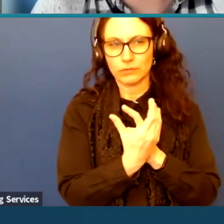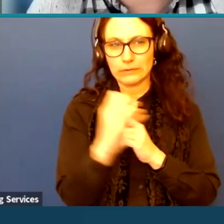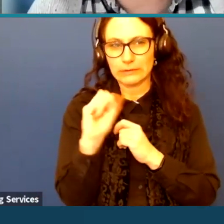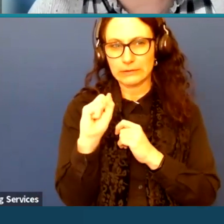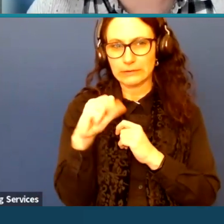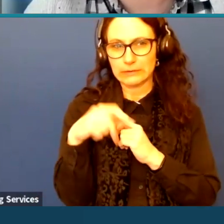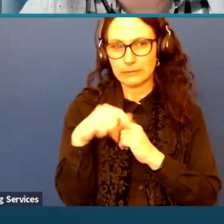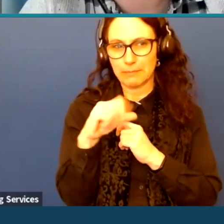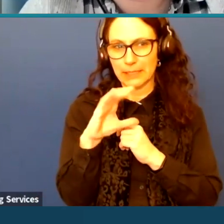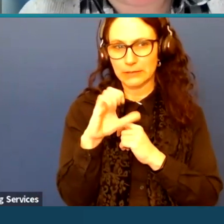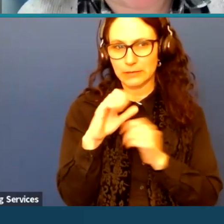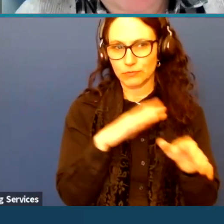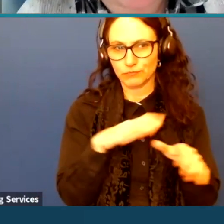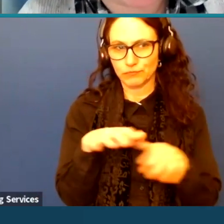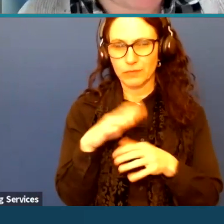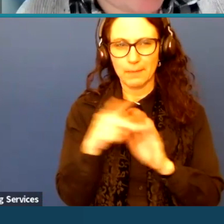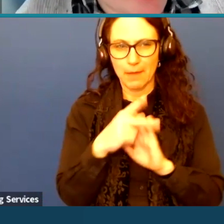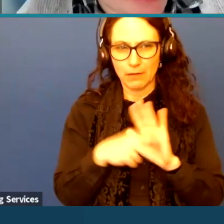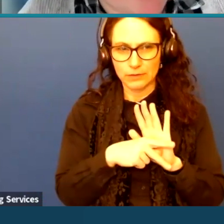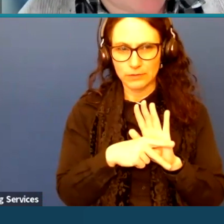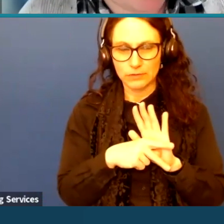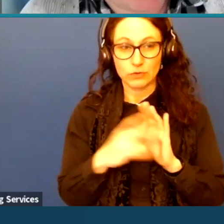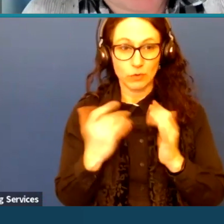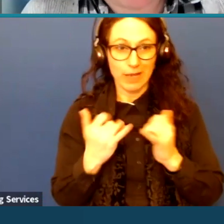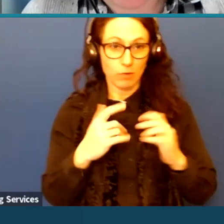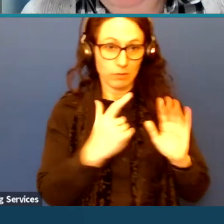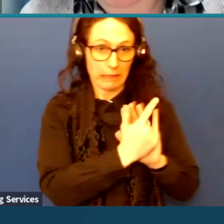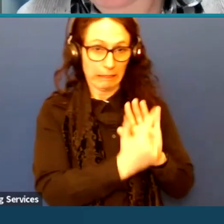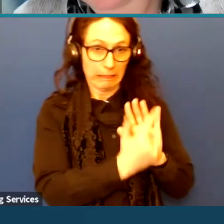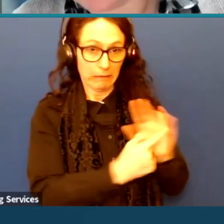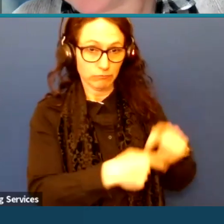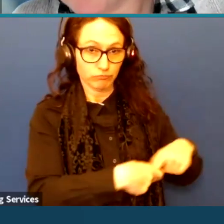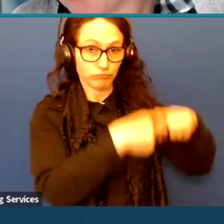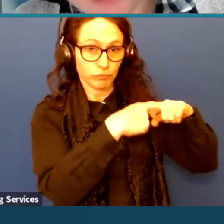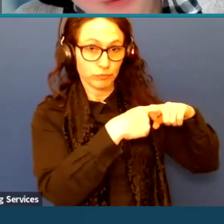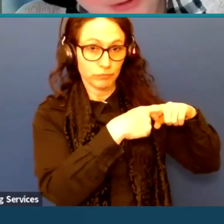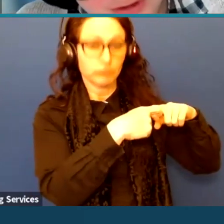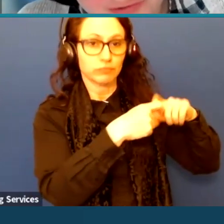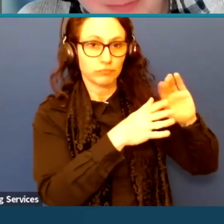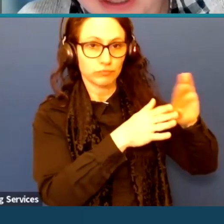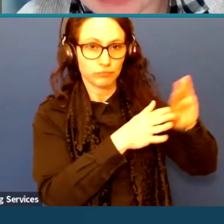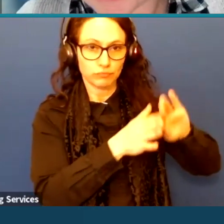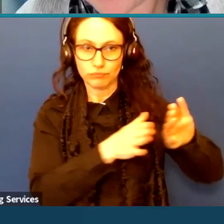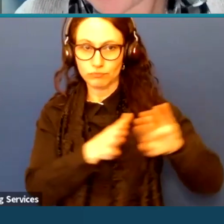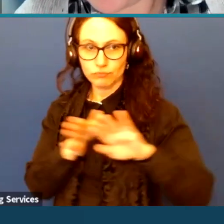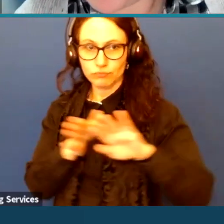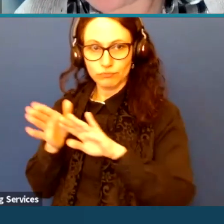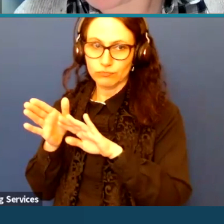policies. So we're going to put a timeout in the legal perspective for a moment here and move forward to talk more about the cultural